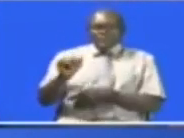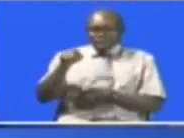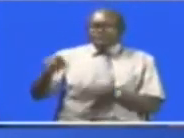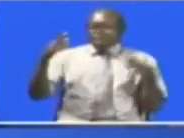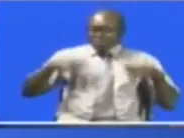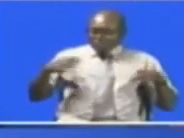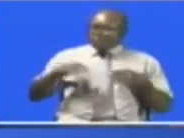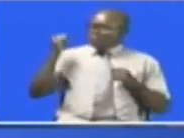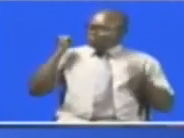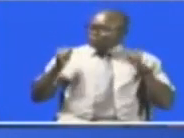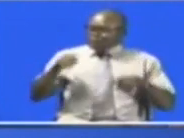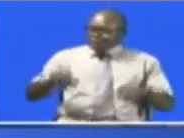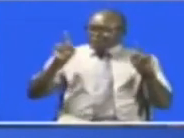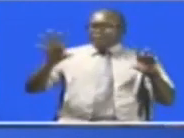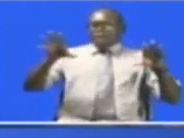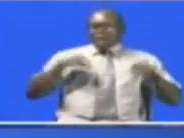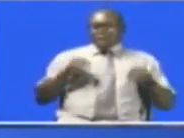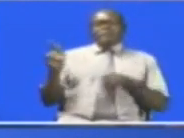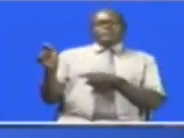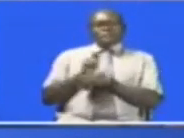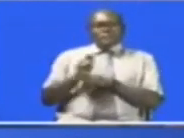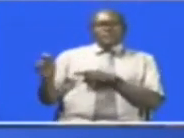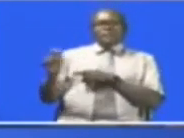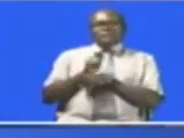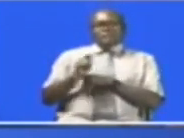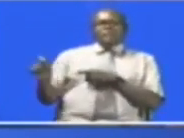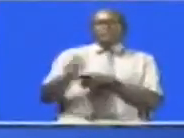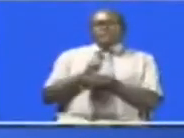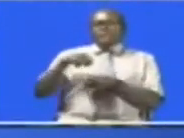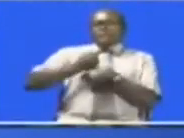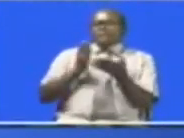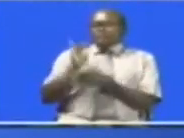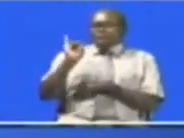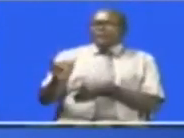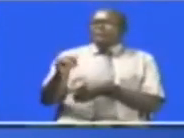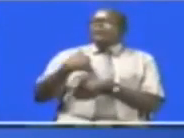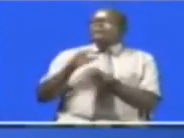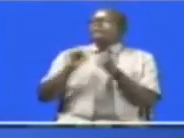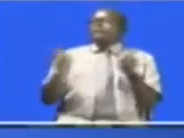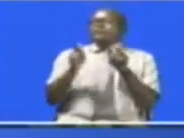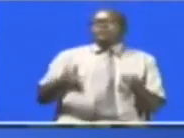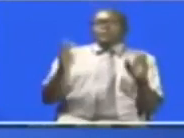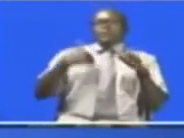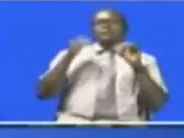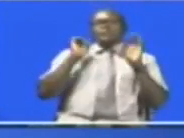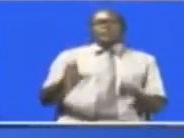the athletes themselves accept to train and make sure that there is no shortcut.